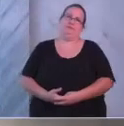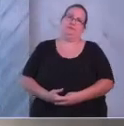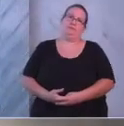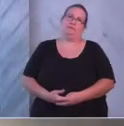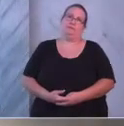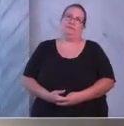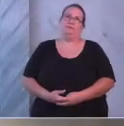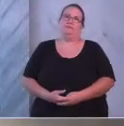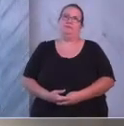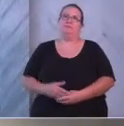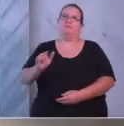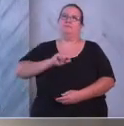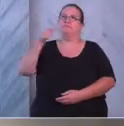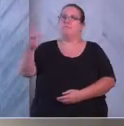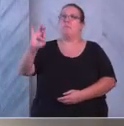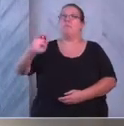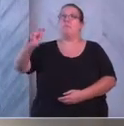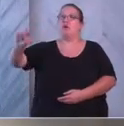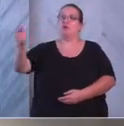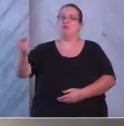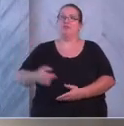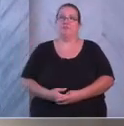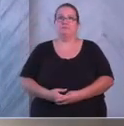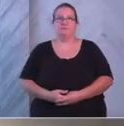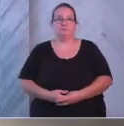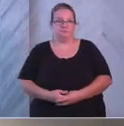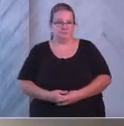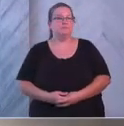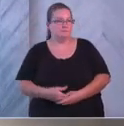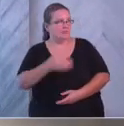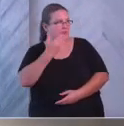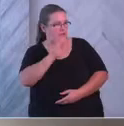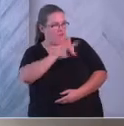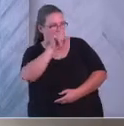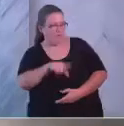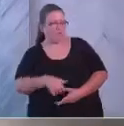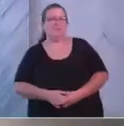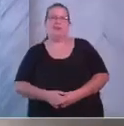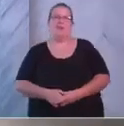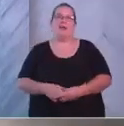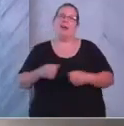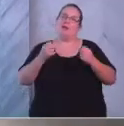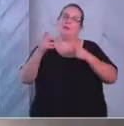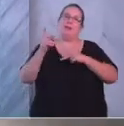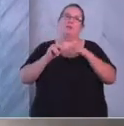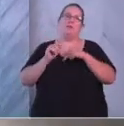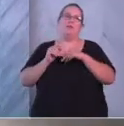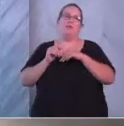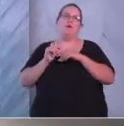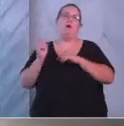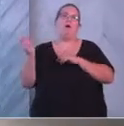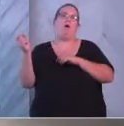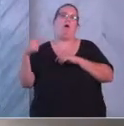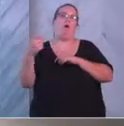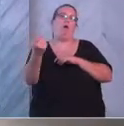And this first question goes to Mark, please. Thank you very much for that question. And the question has been hinted at a number of times by